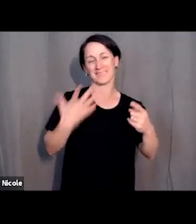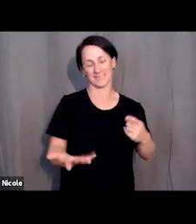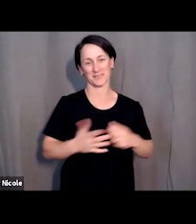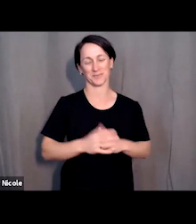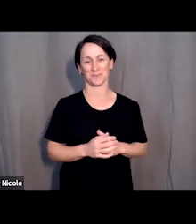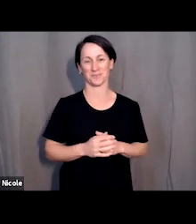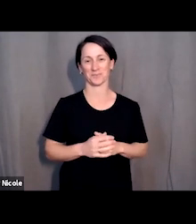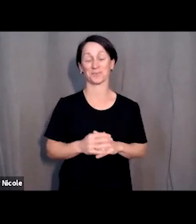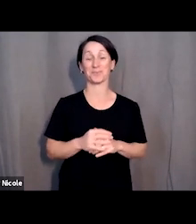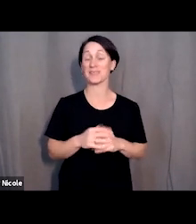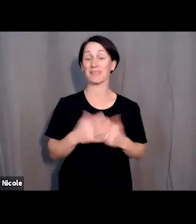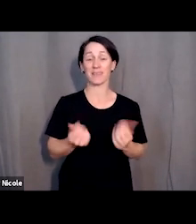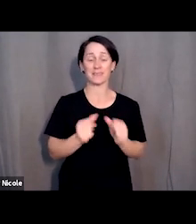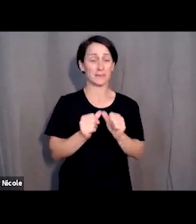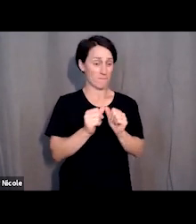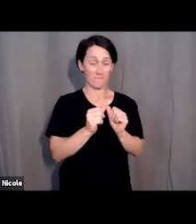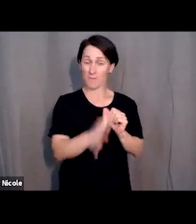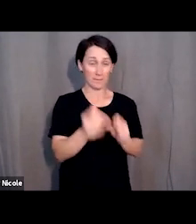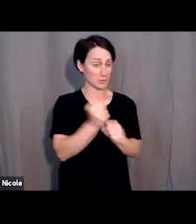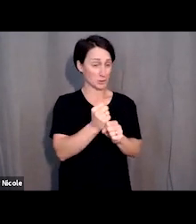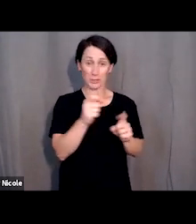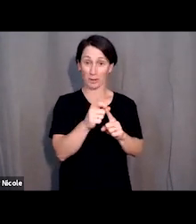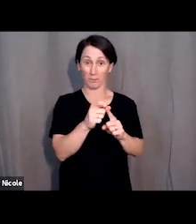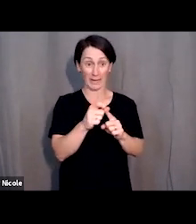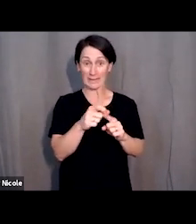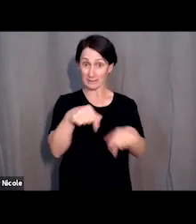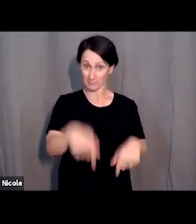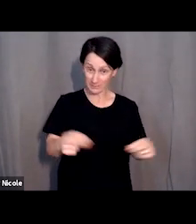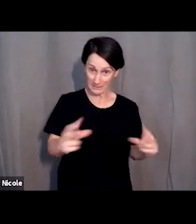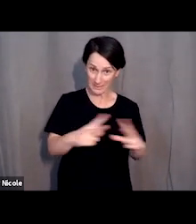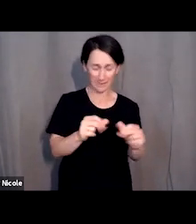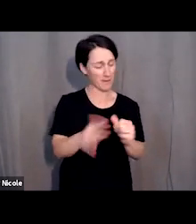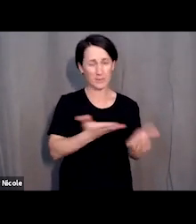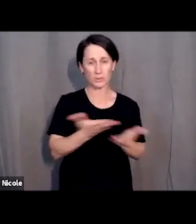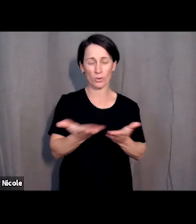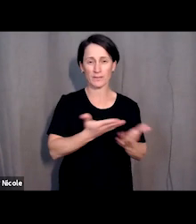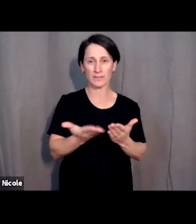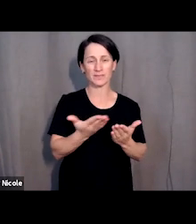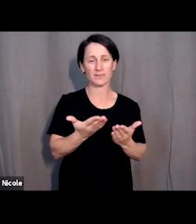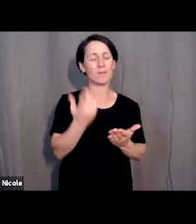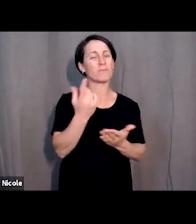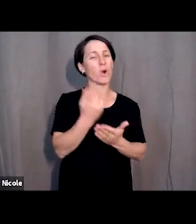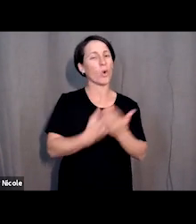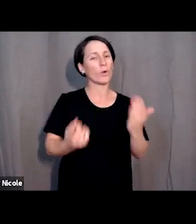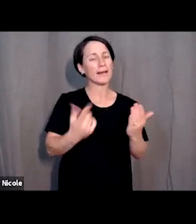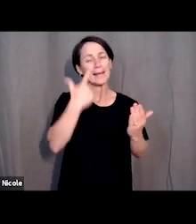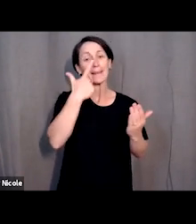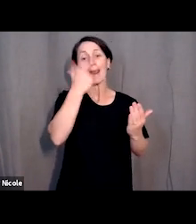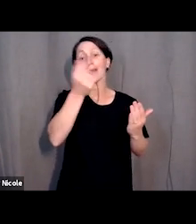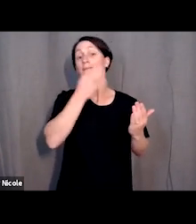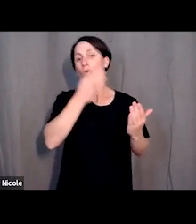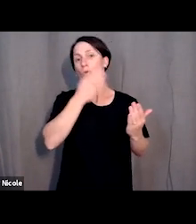is that there's some really pockets of great practice out there, some really good services, but they're really for the lucky few. So what we do need is